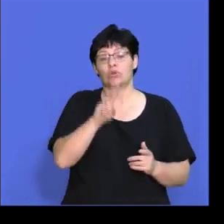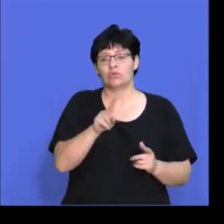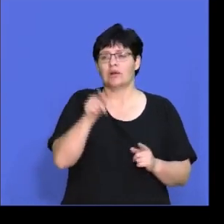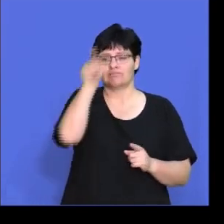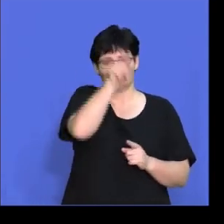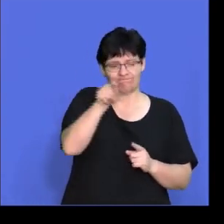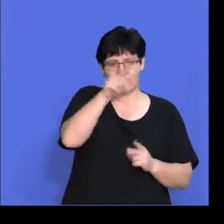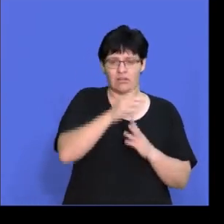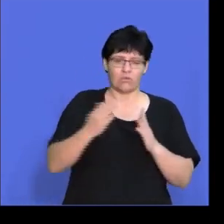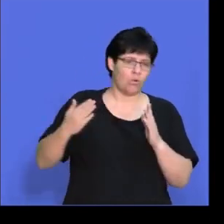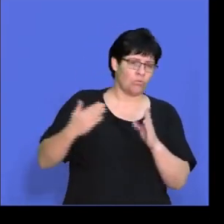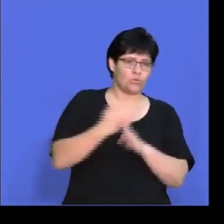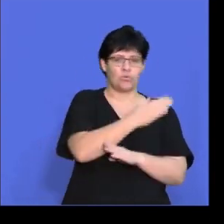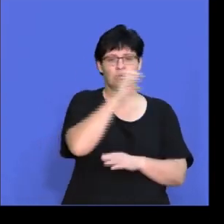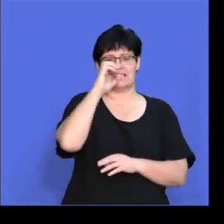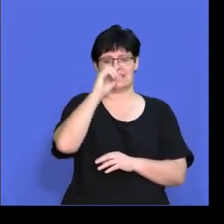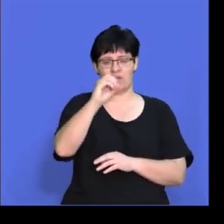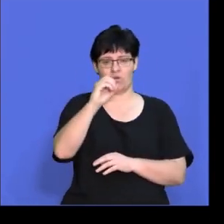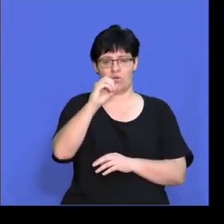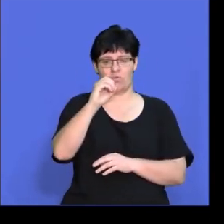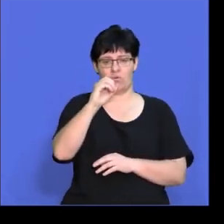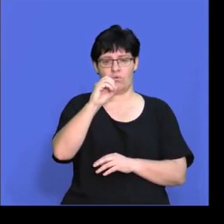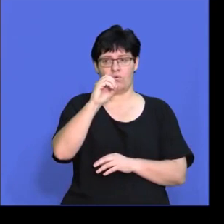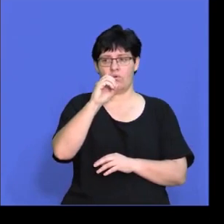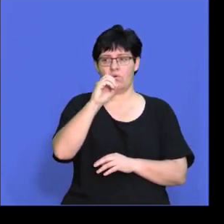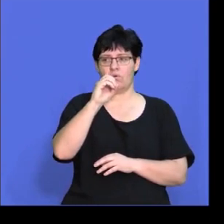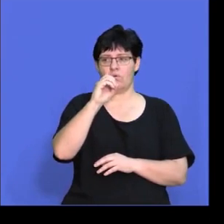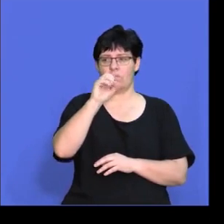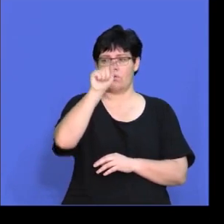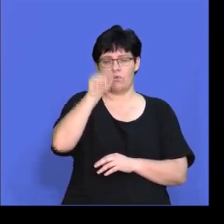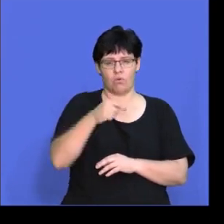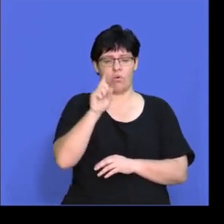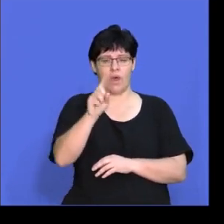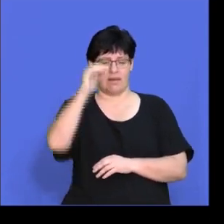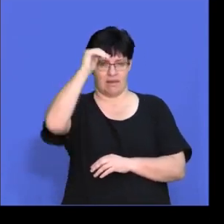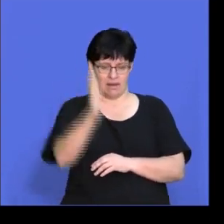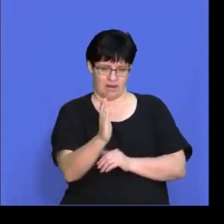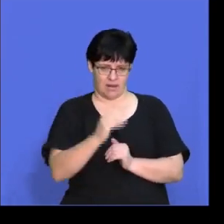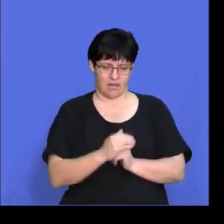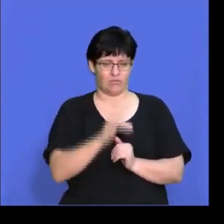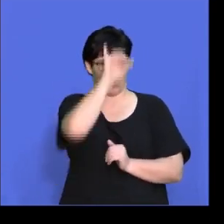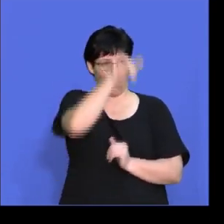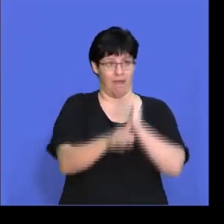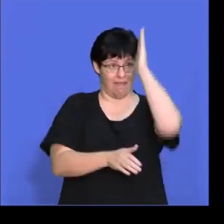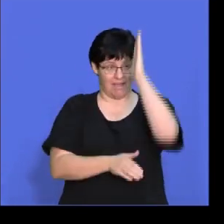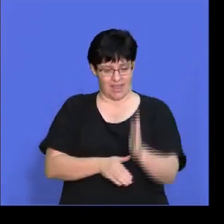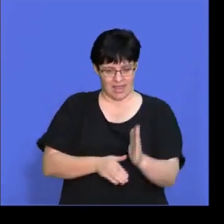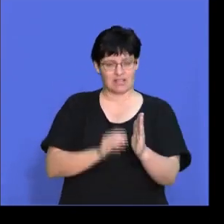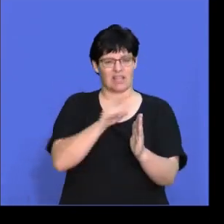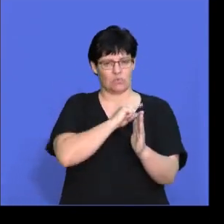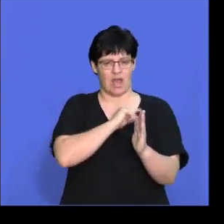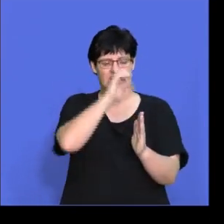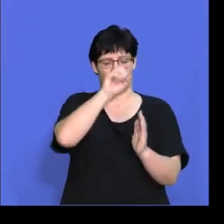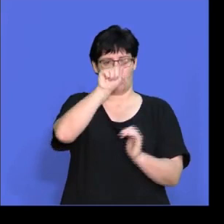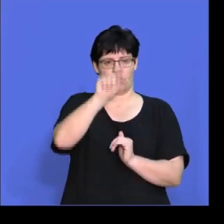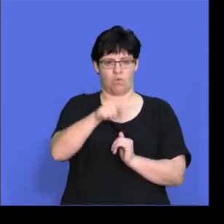have gone through 0, 1 on, would have gone through 1 on the y-axis, which has the coordinates 0,